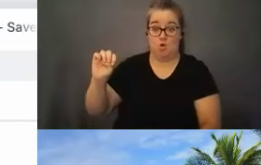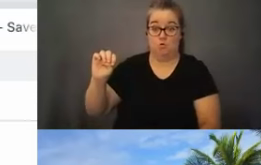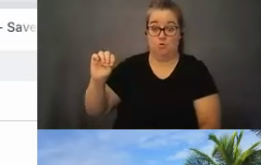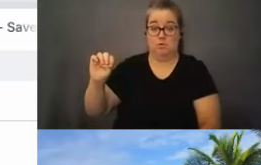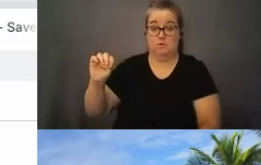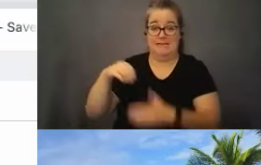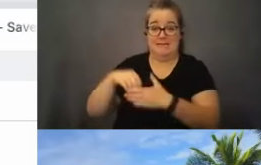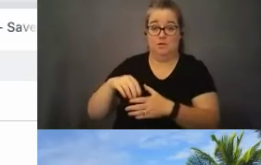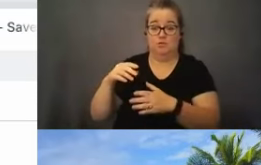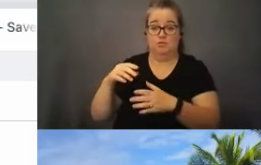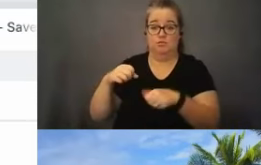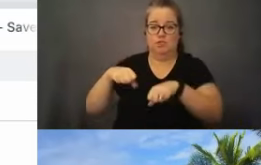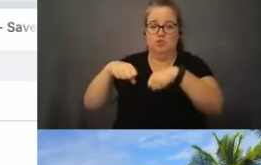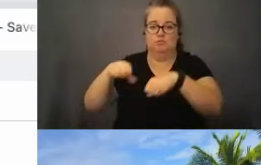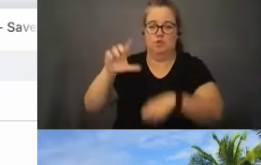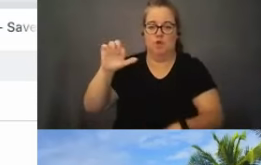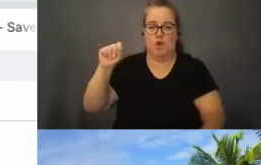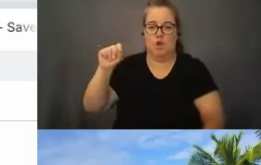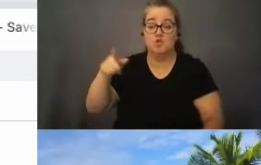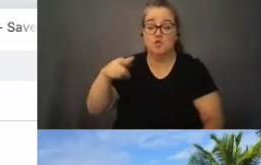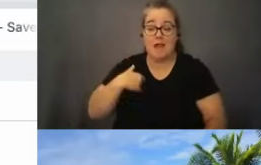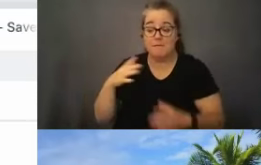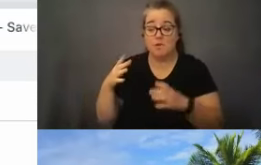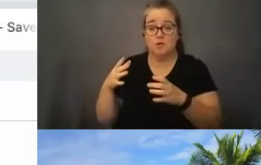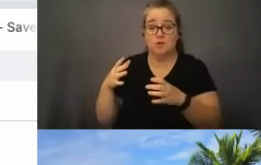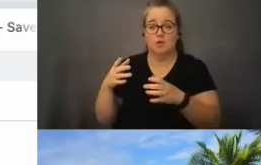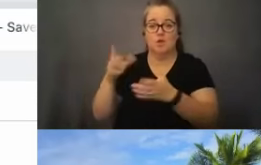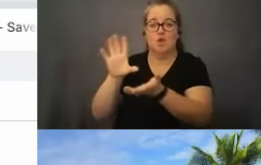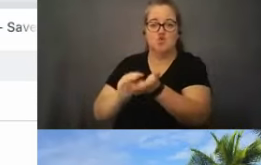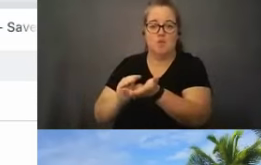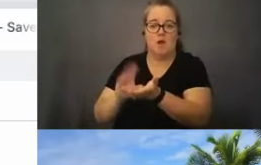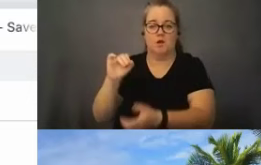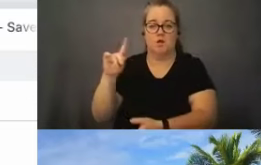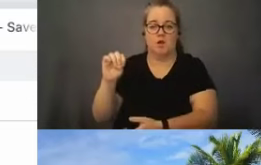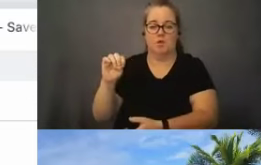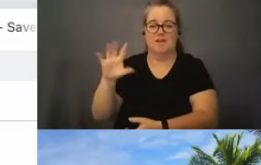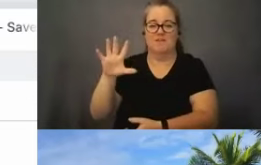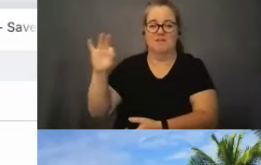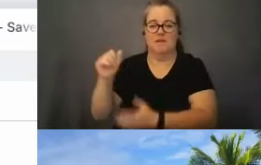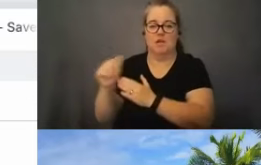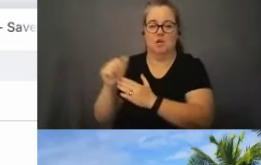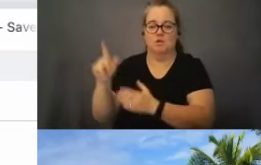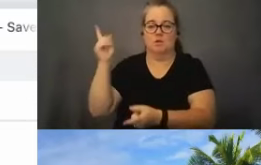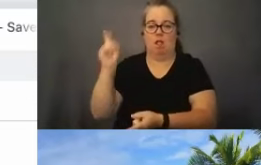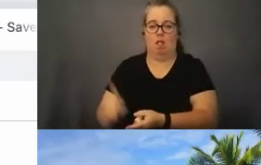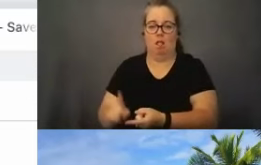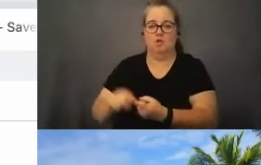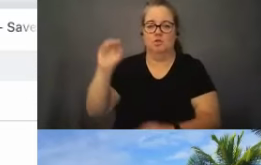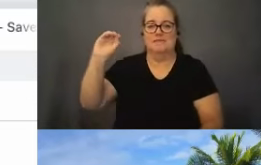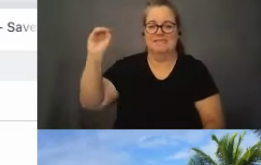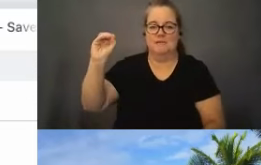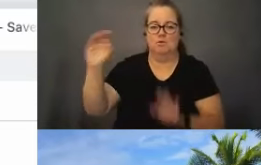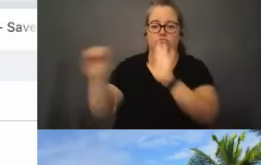shopping cart where it just says, do you have a coupon code? It will go from $59 to $0. There's no